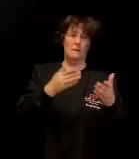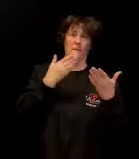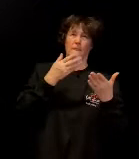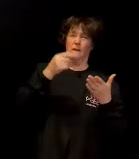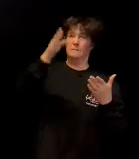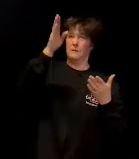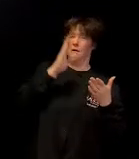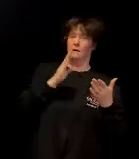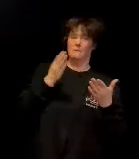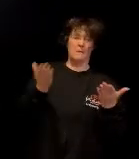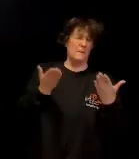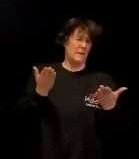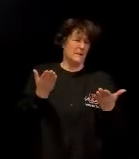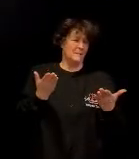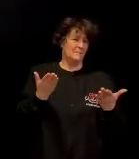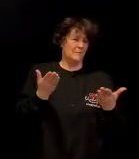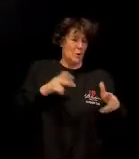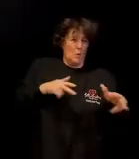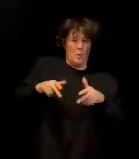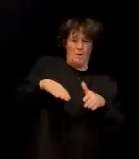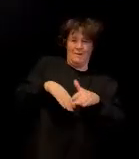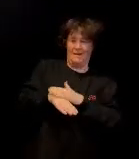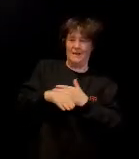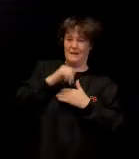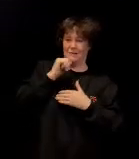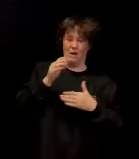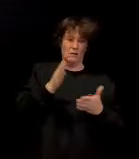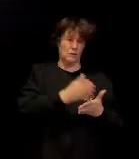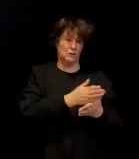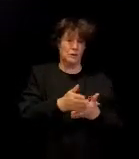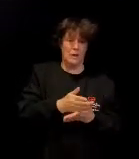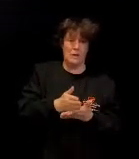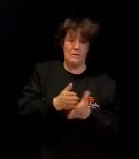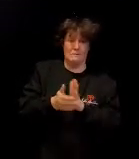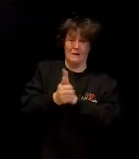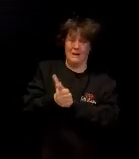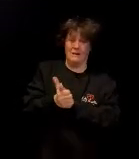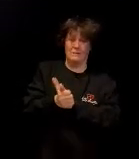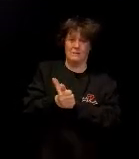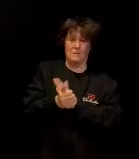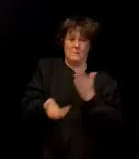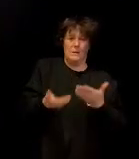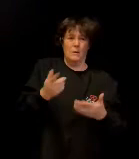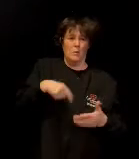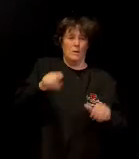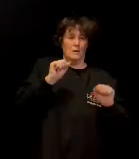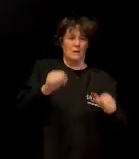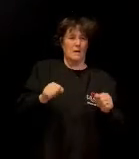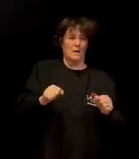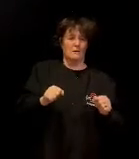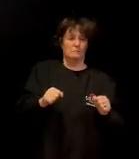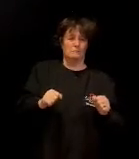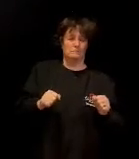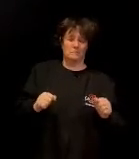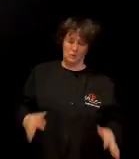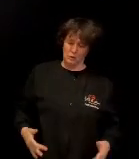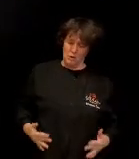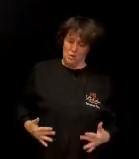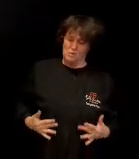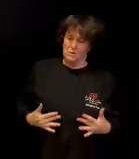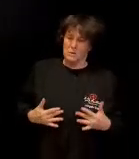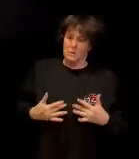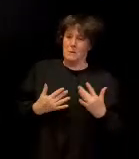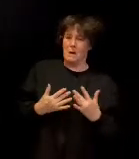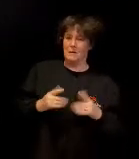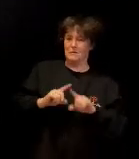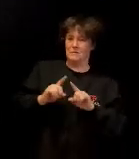Perhaps you've walked in it and you haven't been. Maybe we'll stir each other up tonight to begin some new things and have God